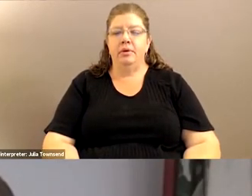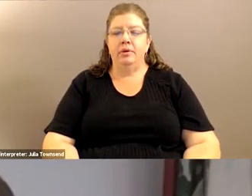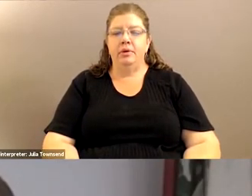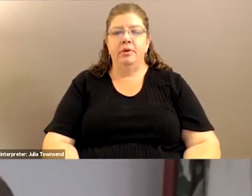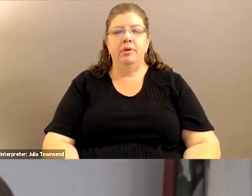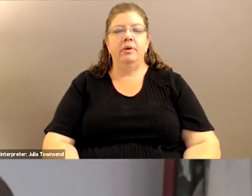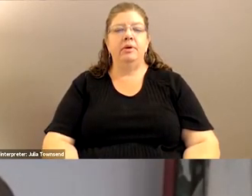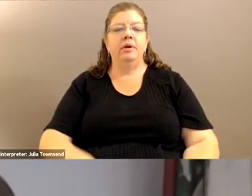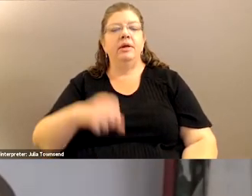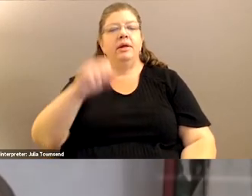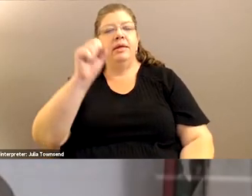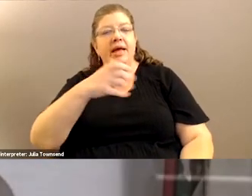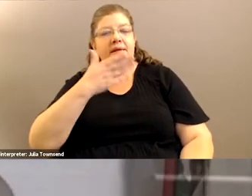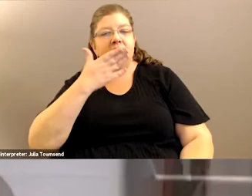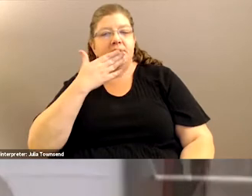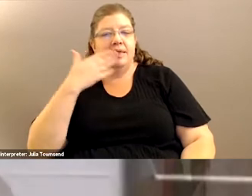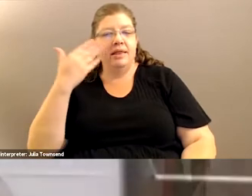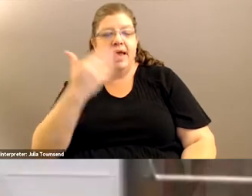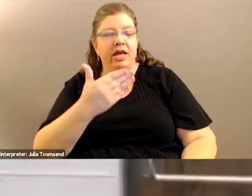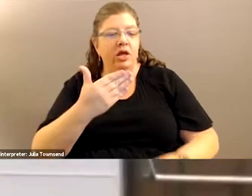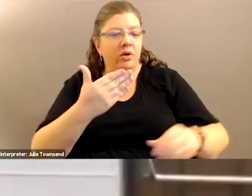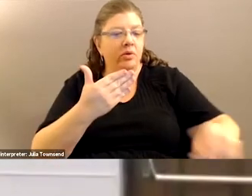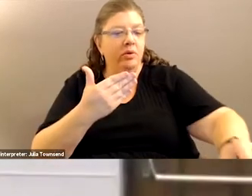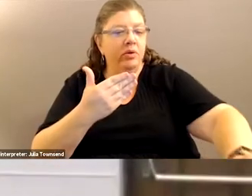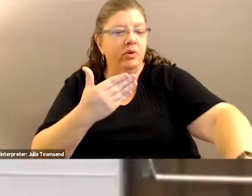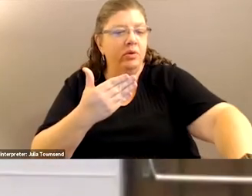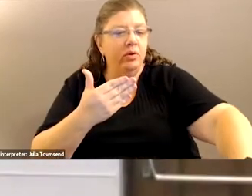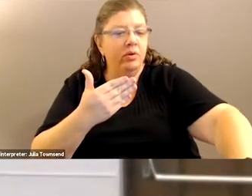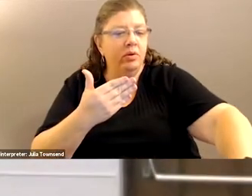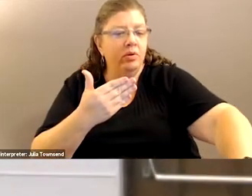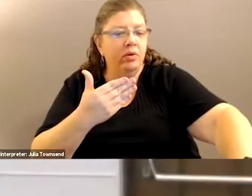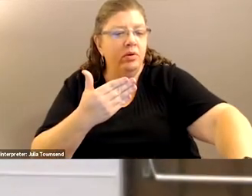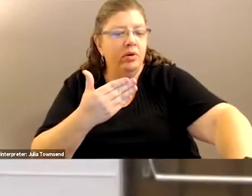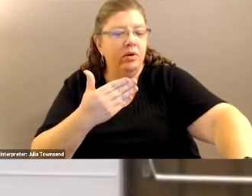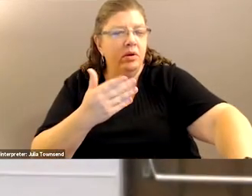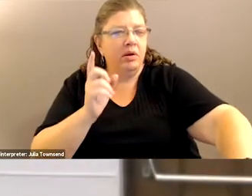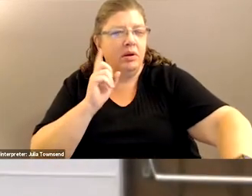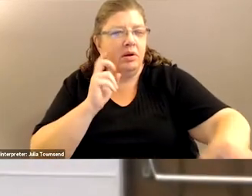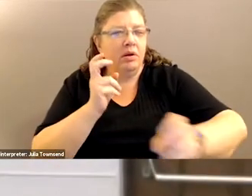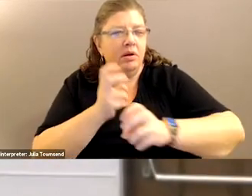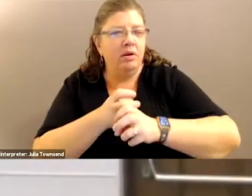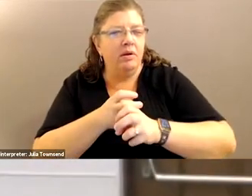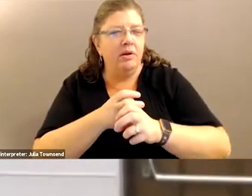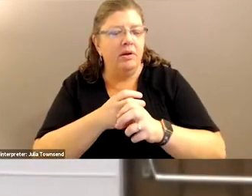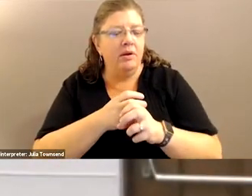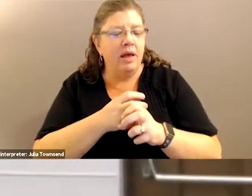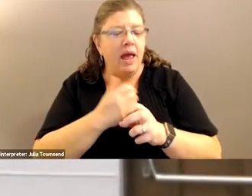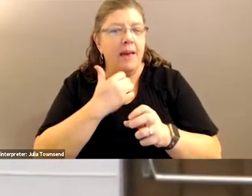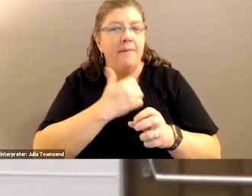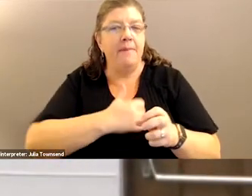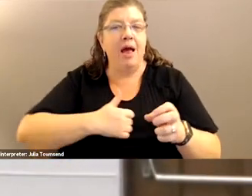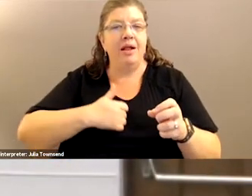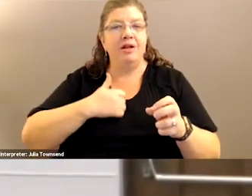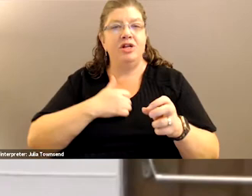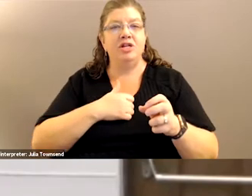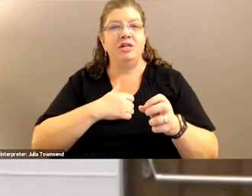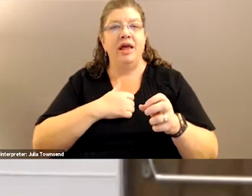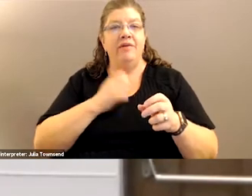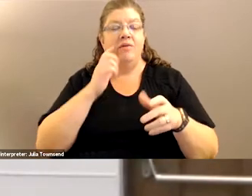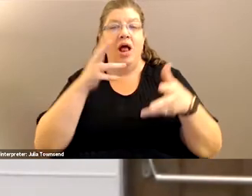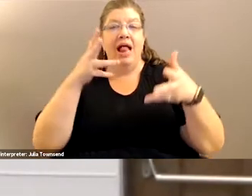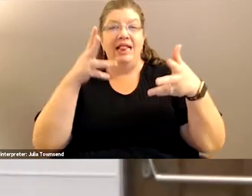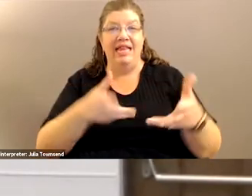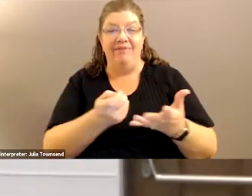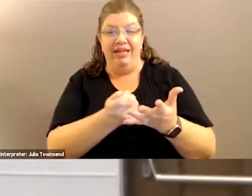yes thank you and i uh apologize for uh for leaving this off